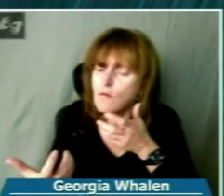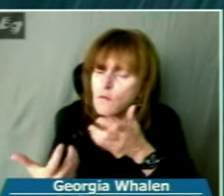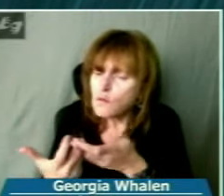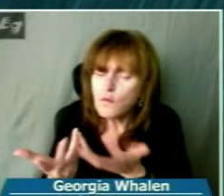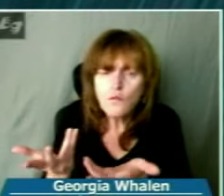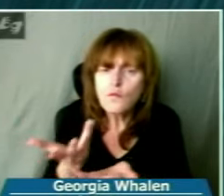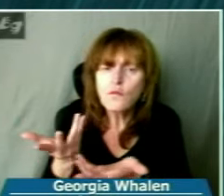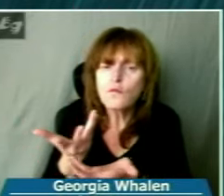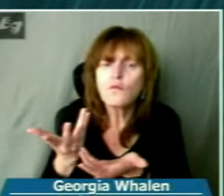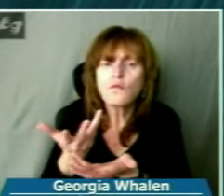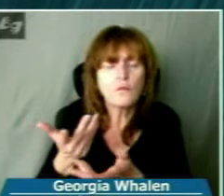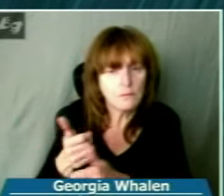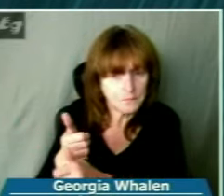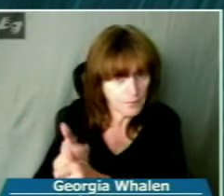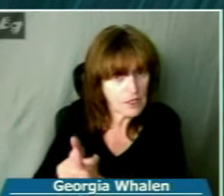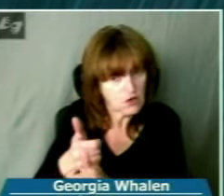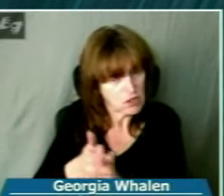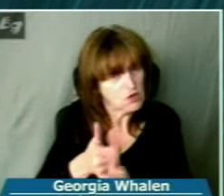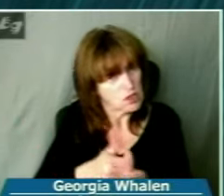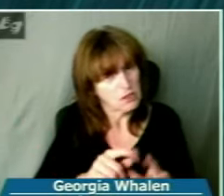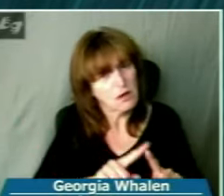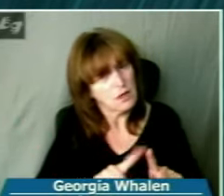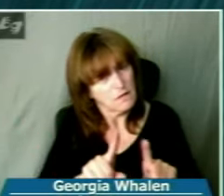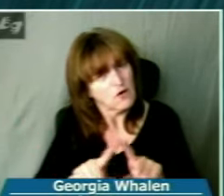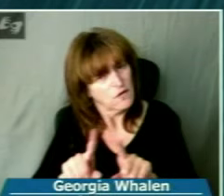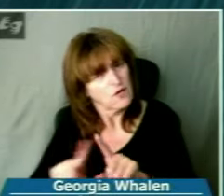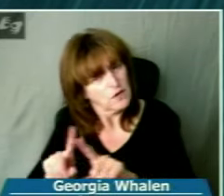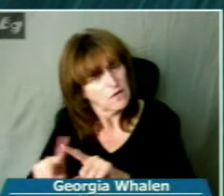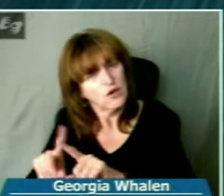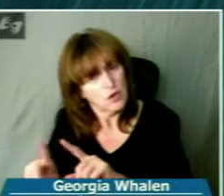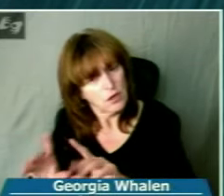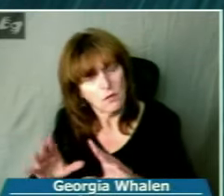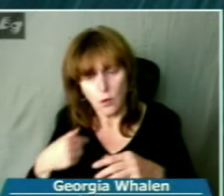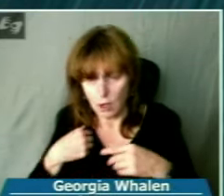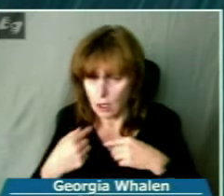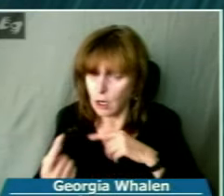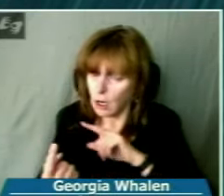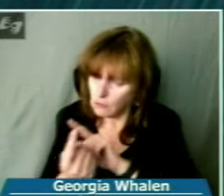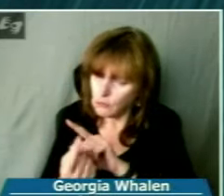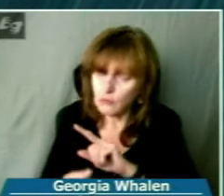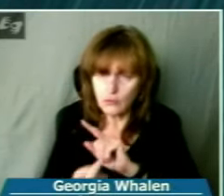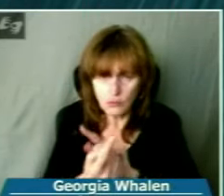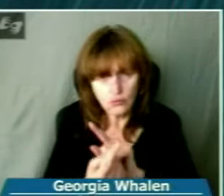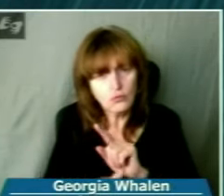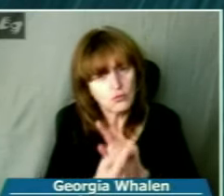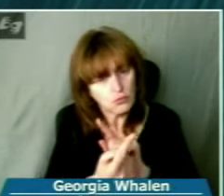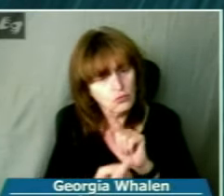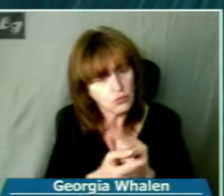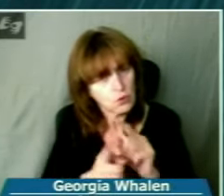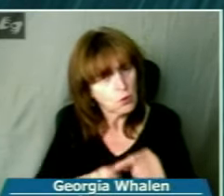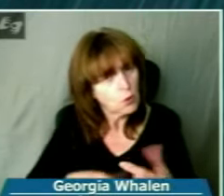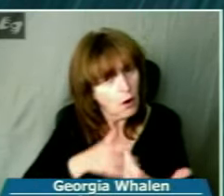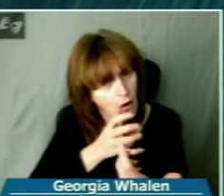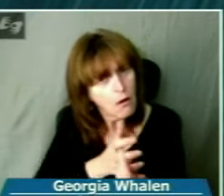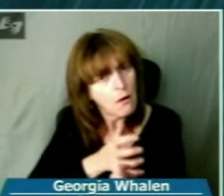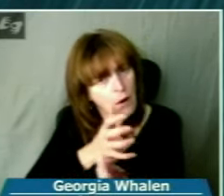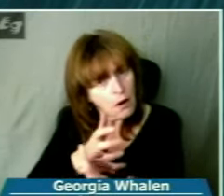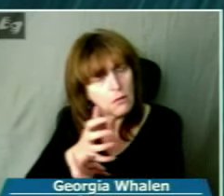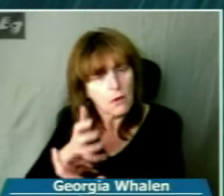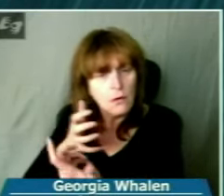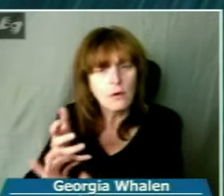there. And so we want to take a very individualized approach to it in order to get them not only housed, but more